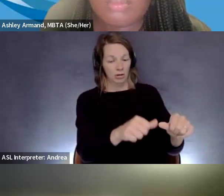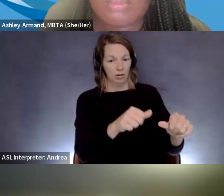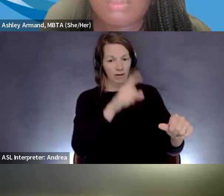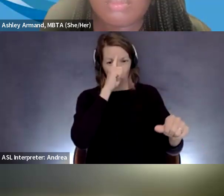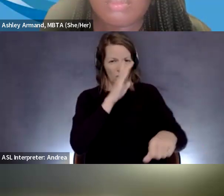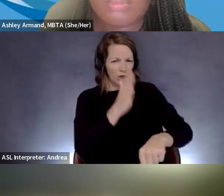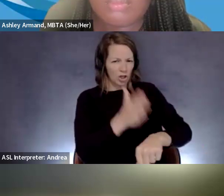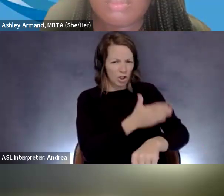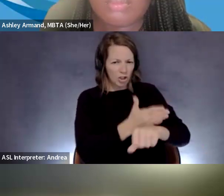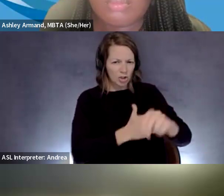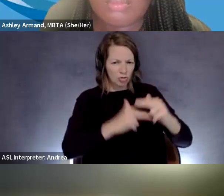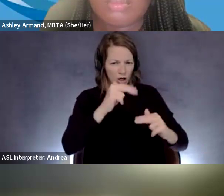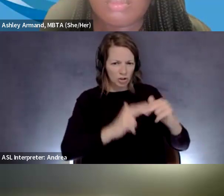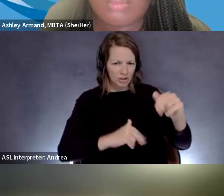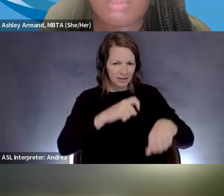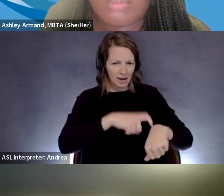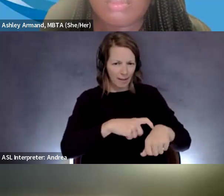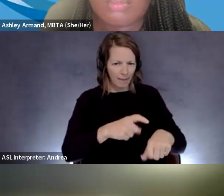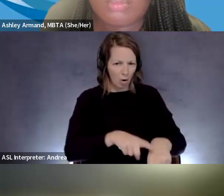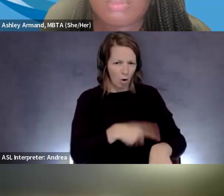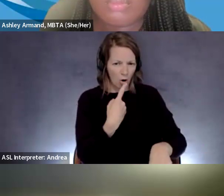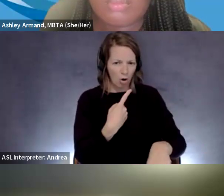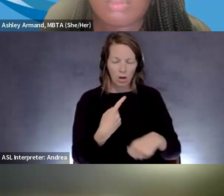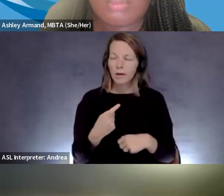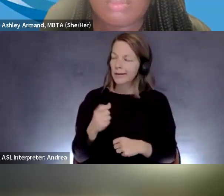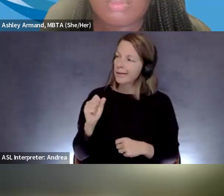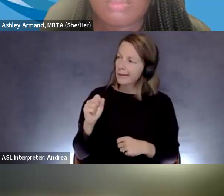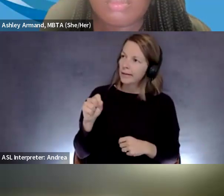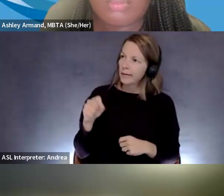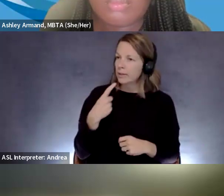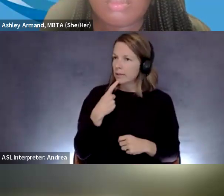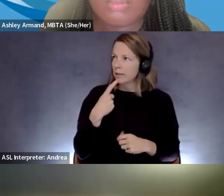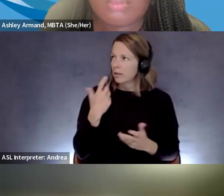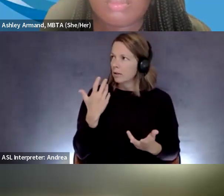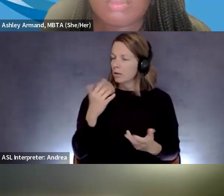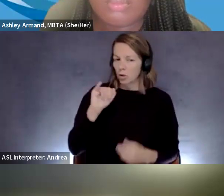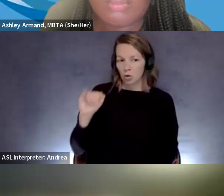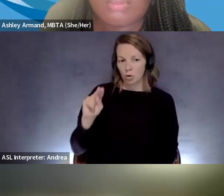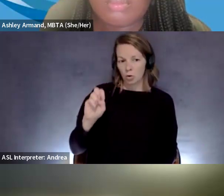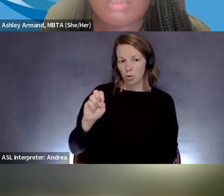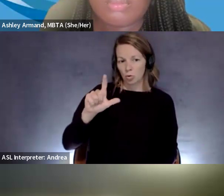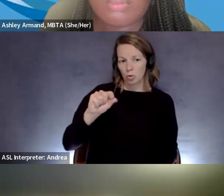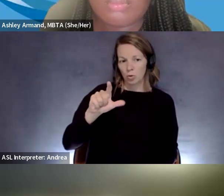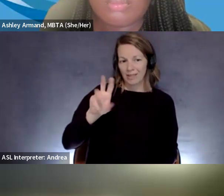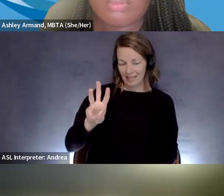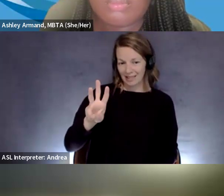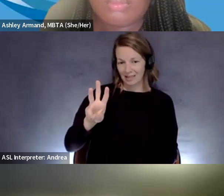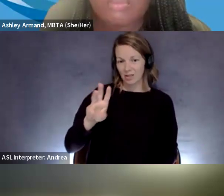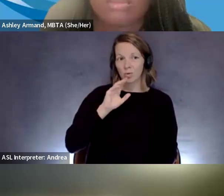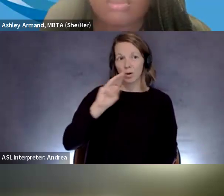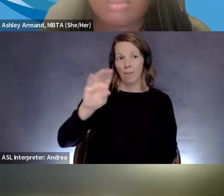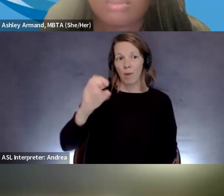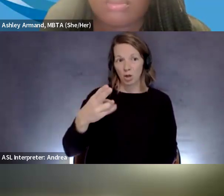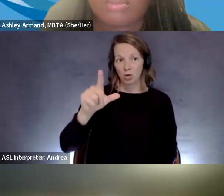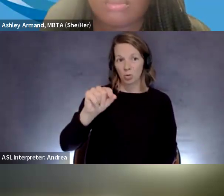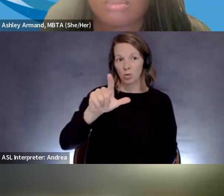construction, Joe, roughly. Yeah, we're looking at, we said June 2026 to March 2028. So